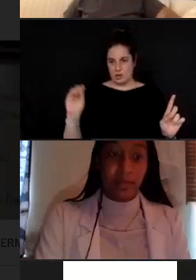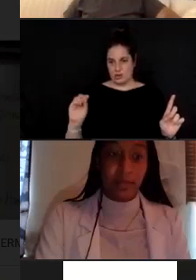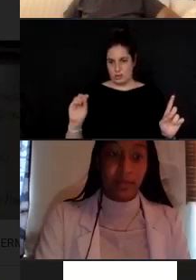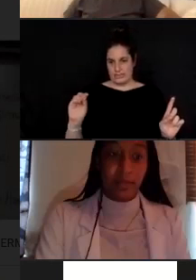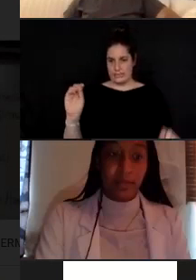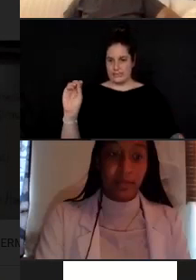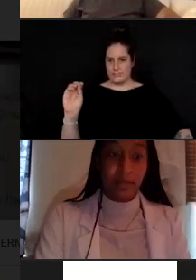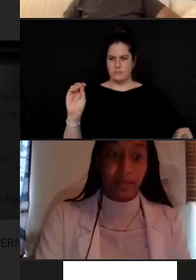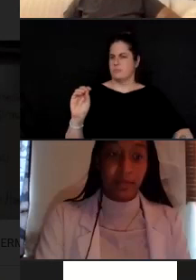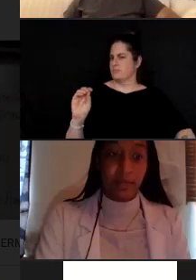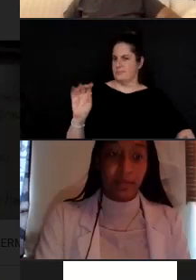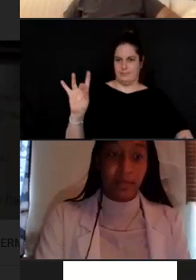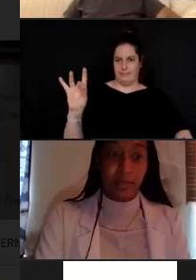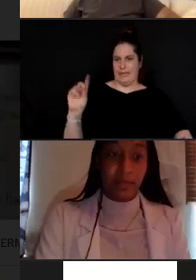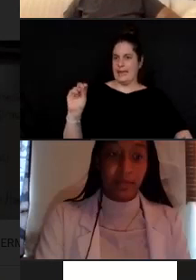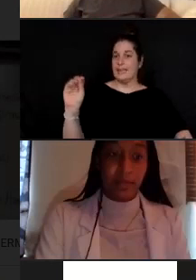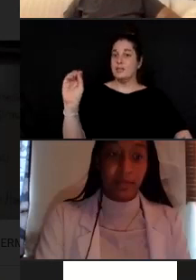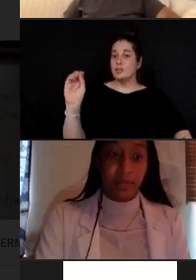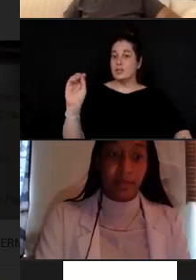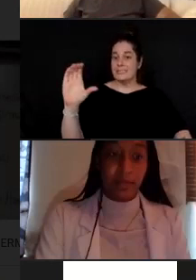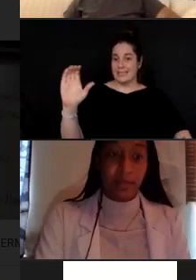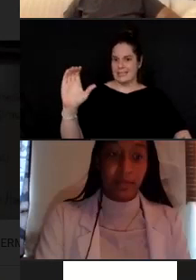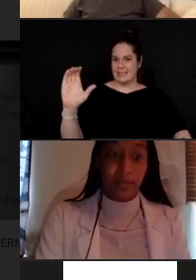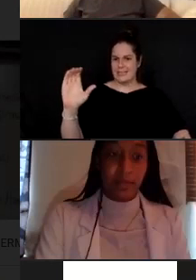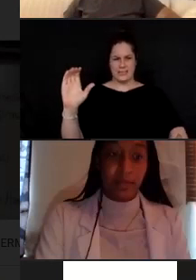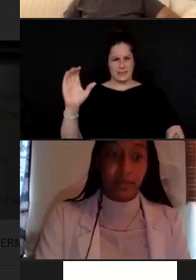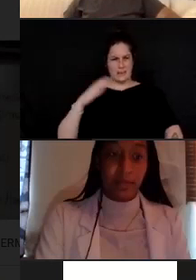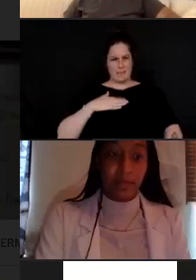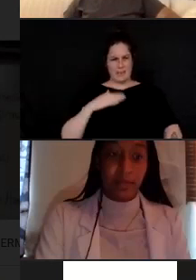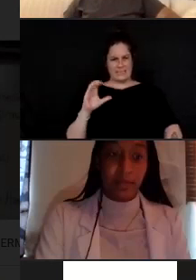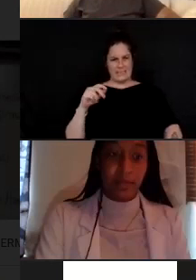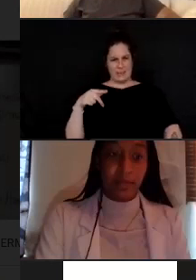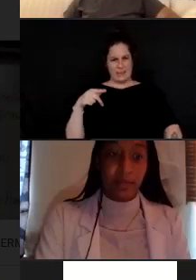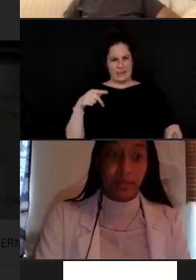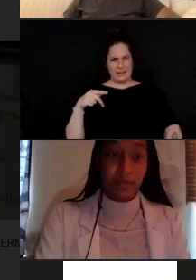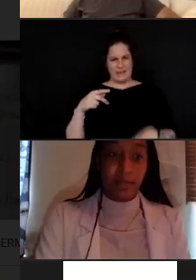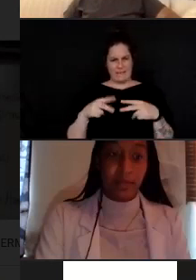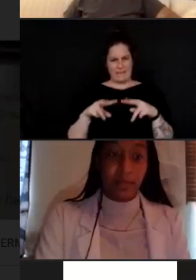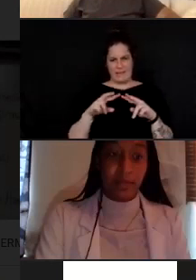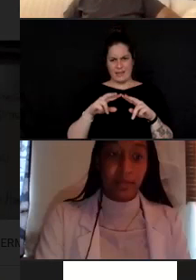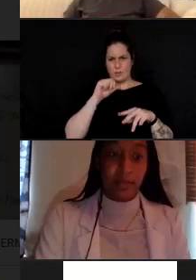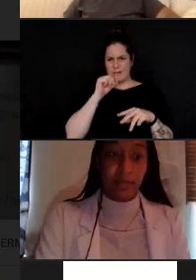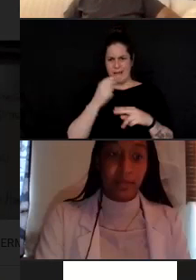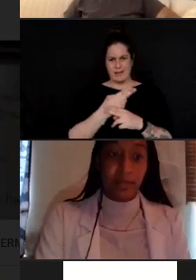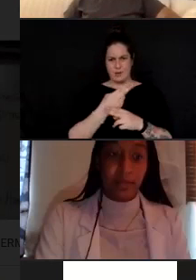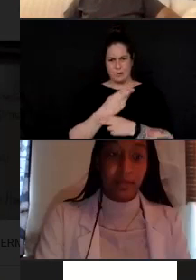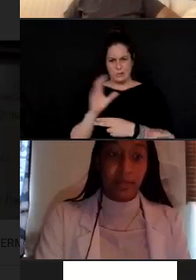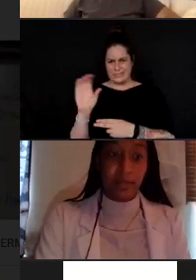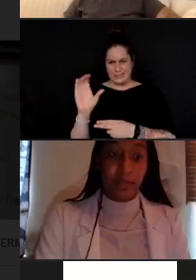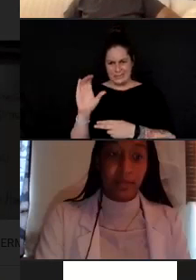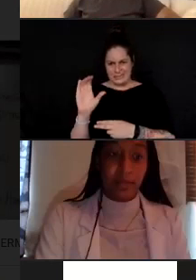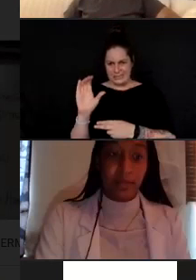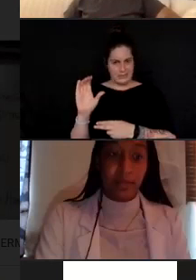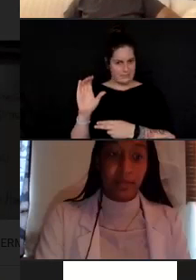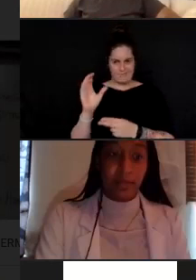hey, wait a minute. My CP value doesn't use Celsius, it uses Kelvin.